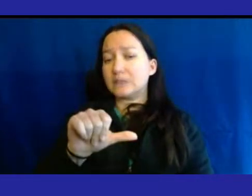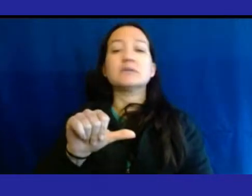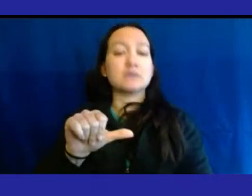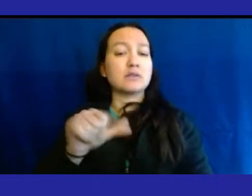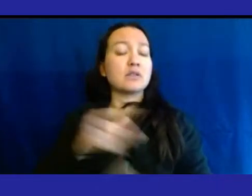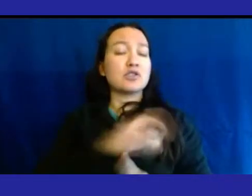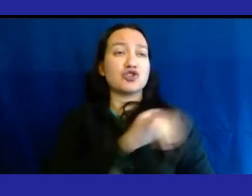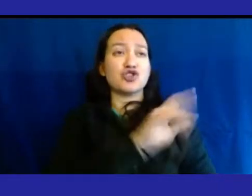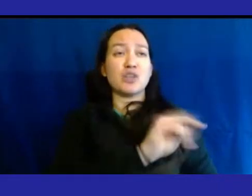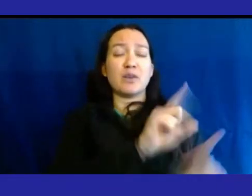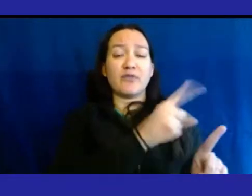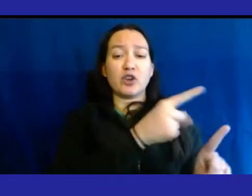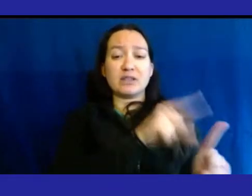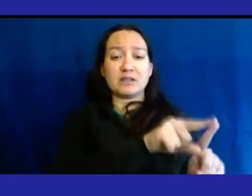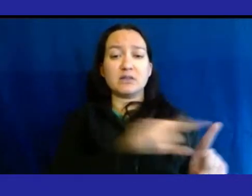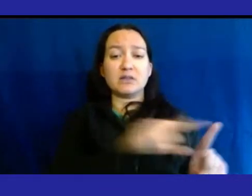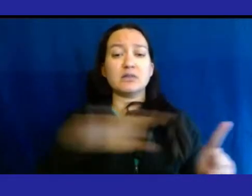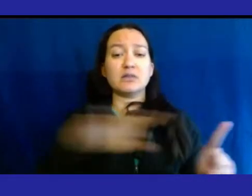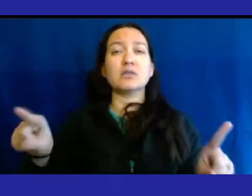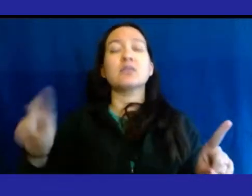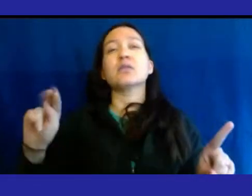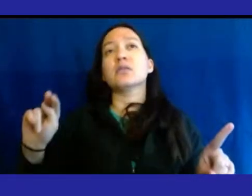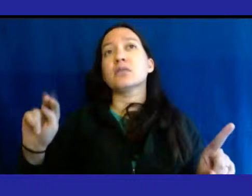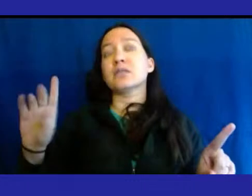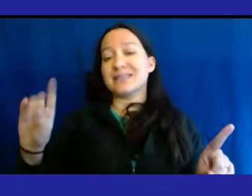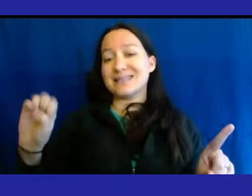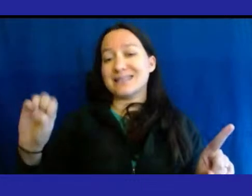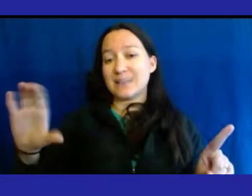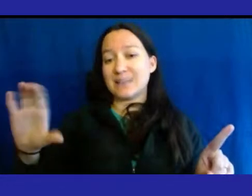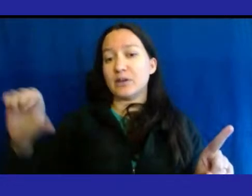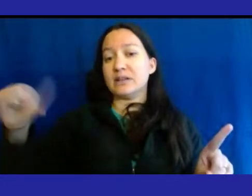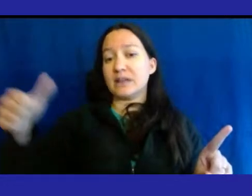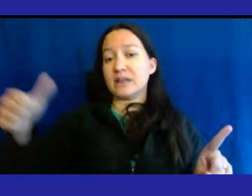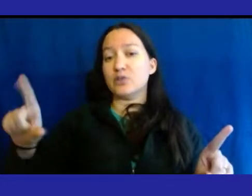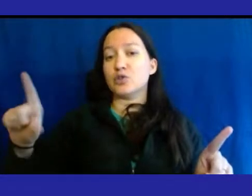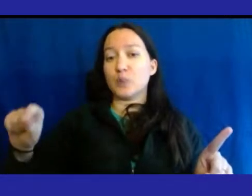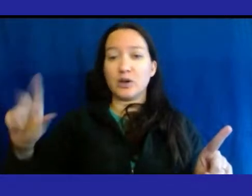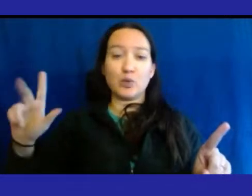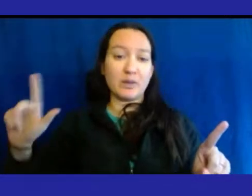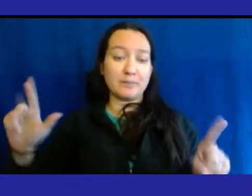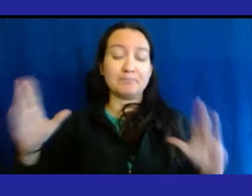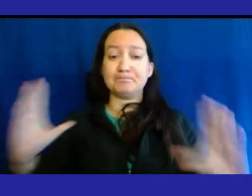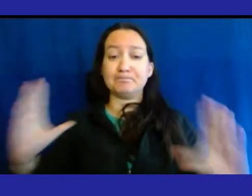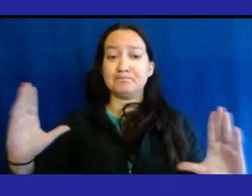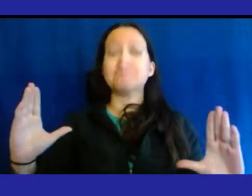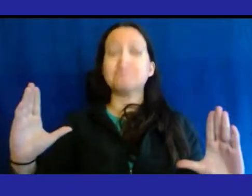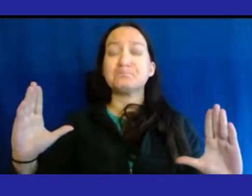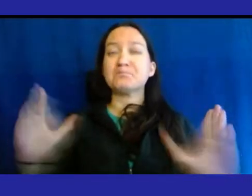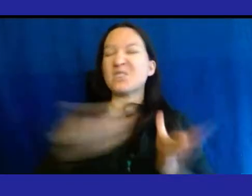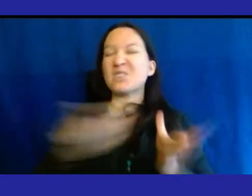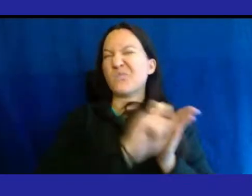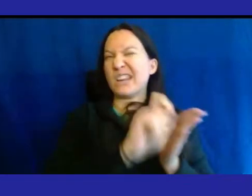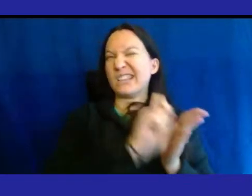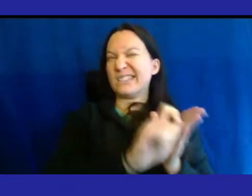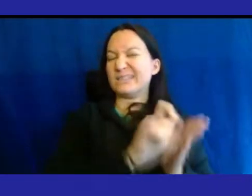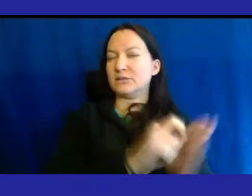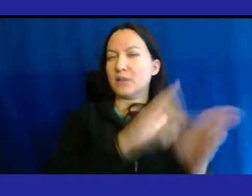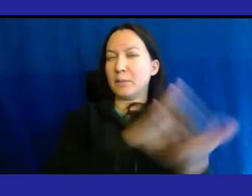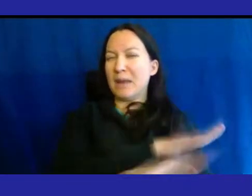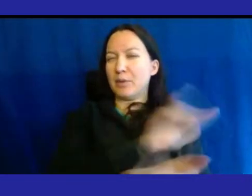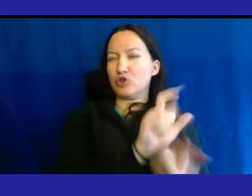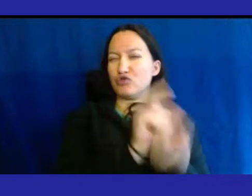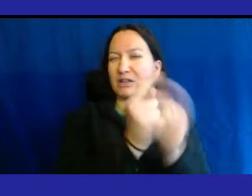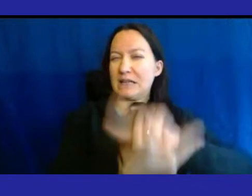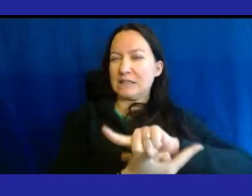January 1st, 2023 to December 10th, 2023. That's regarding written translations. When we speak